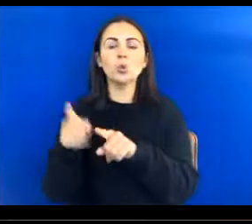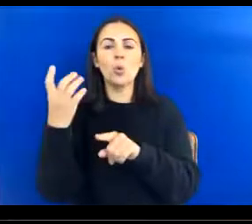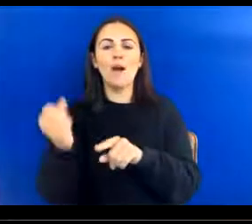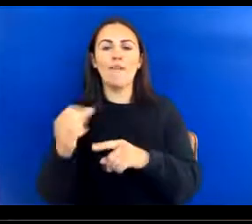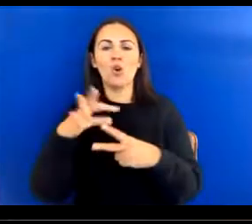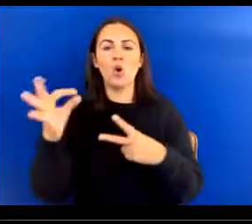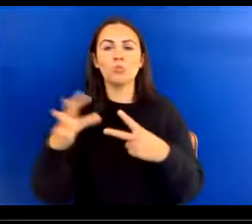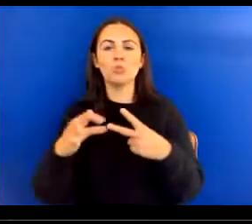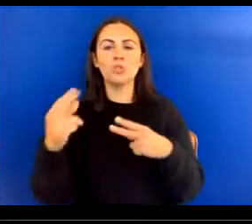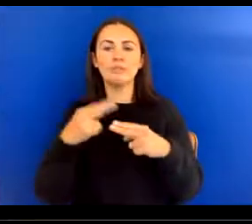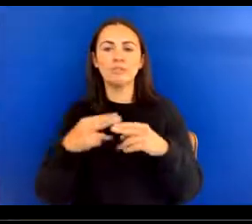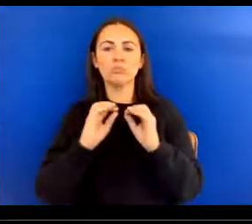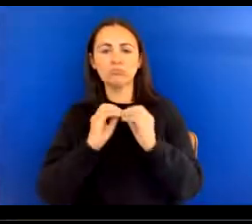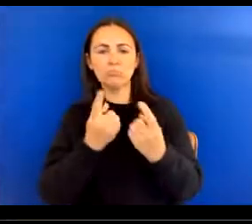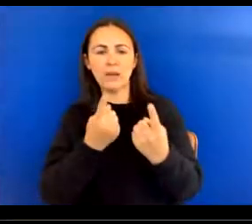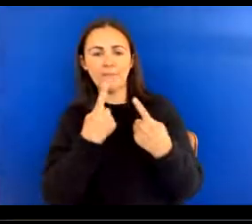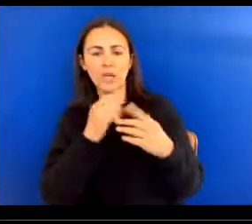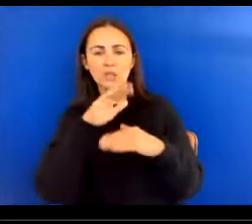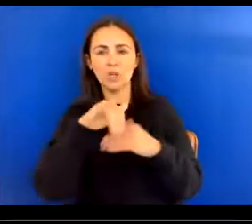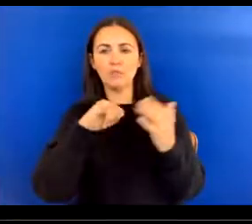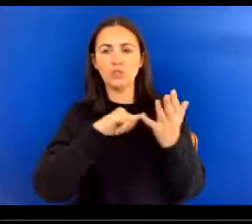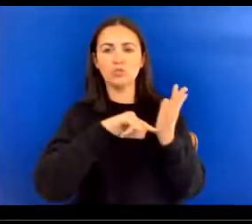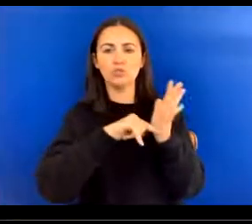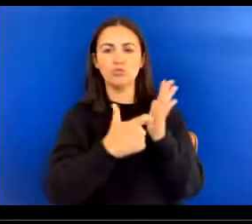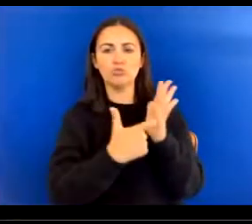for some advice and information.